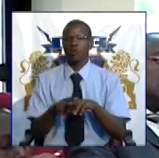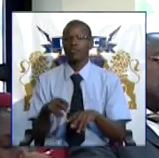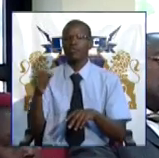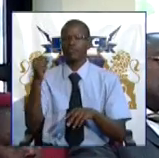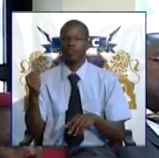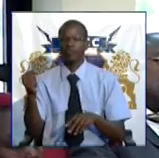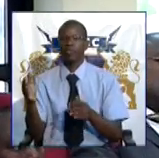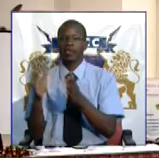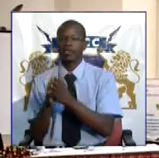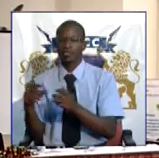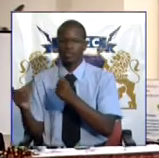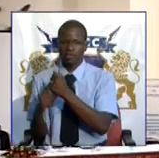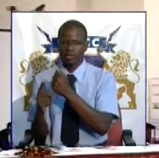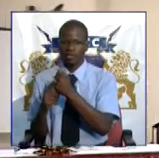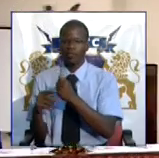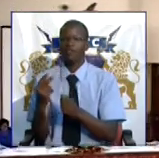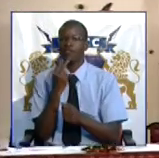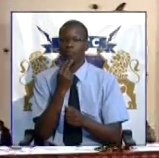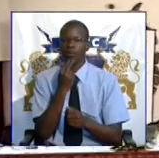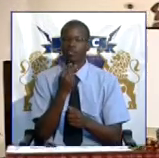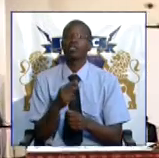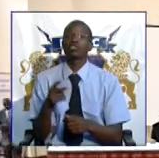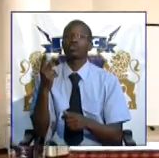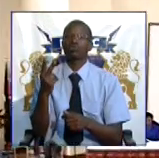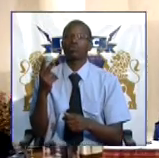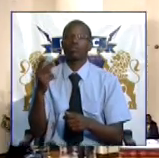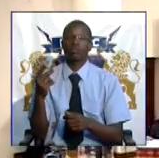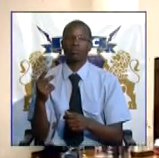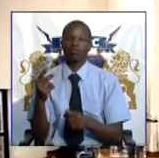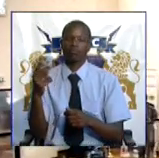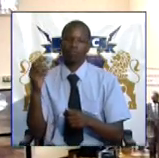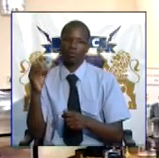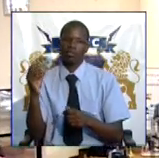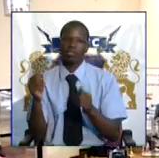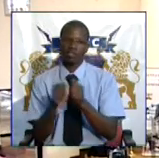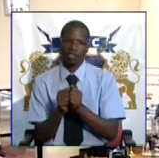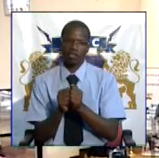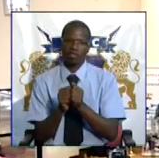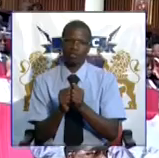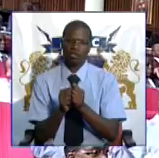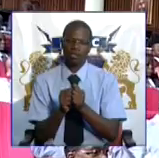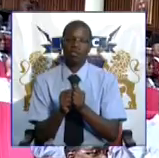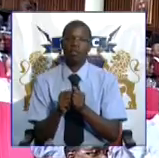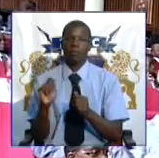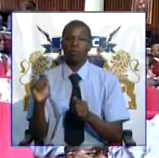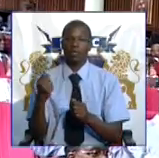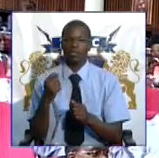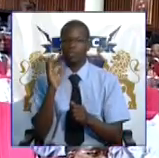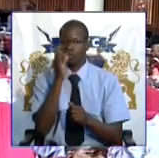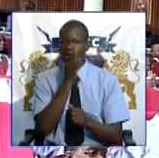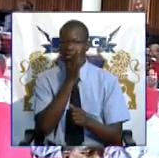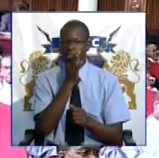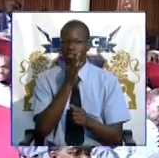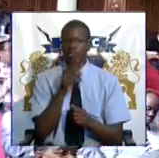February 2010, the head of state, His Excellency President Mwai Kibaki, raised the